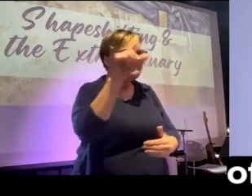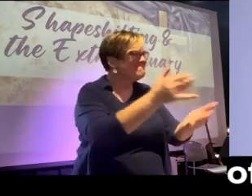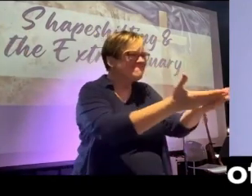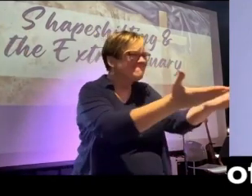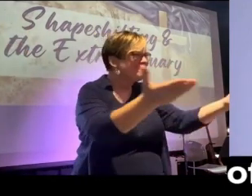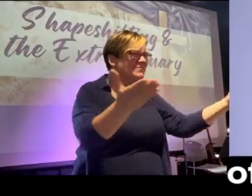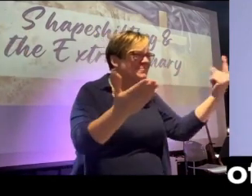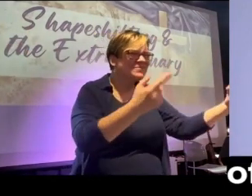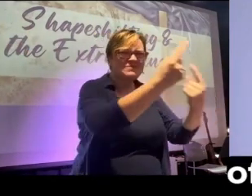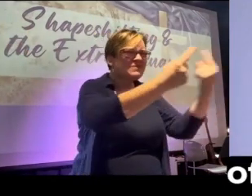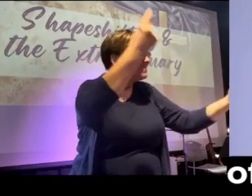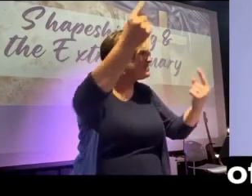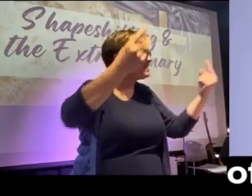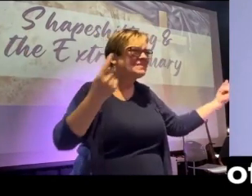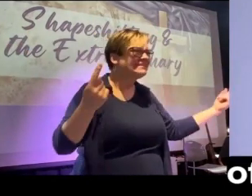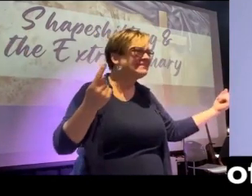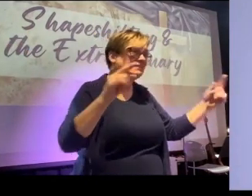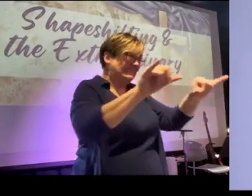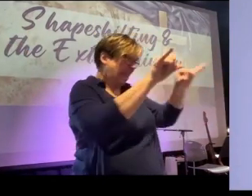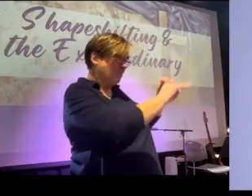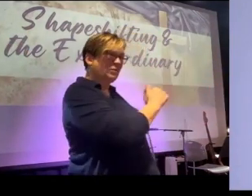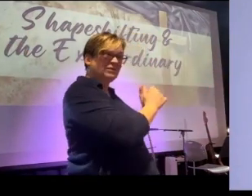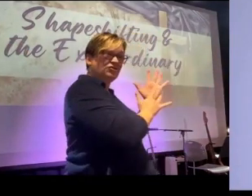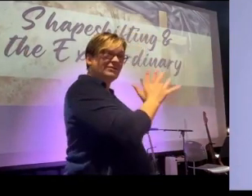of Nazareth is true for you.